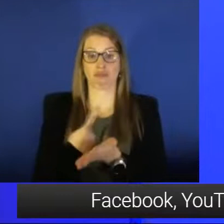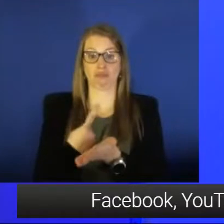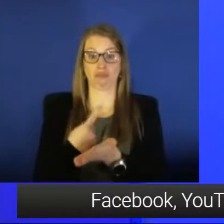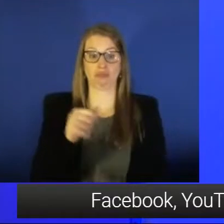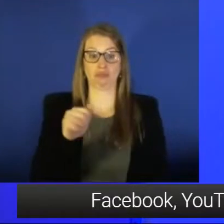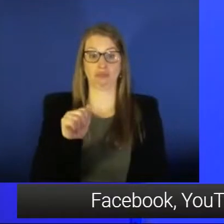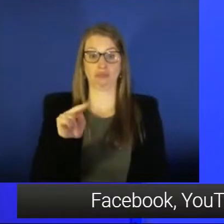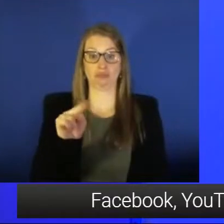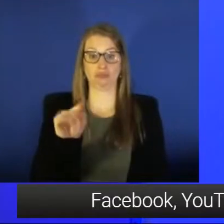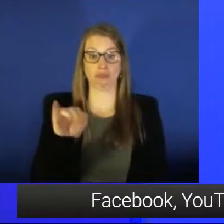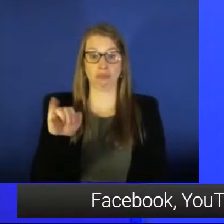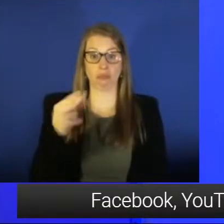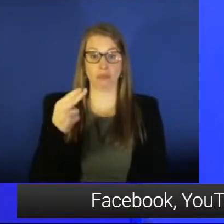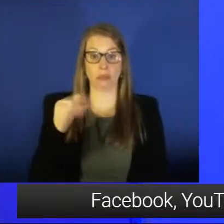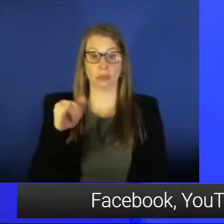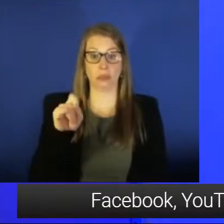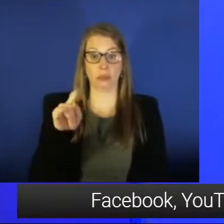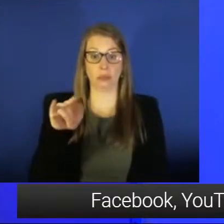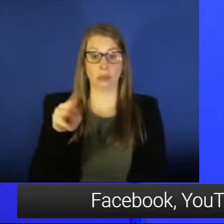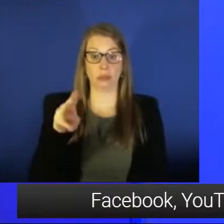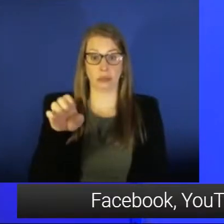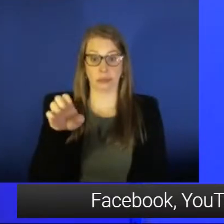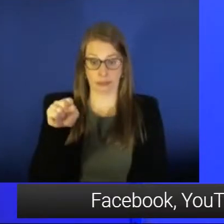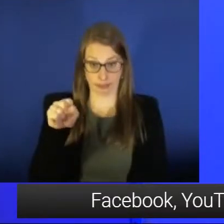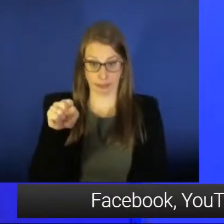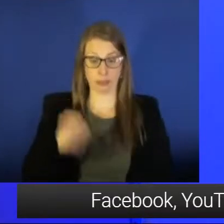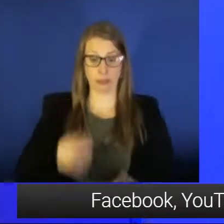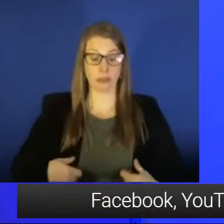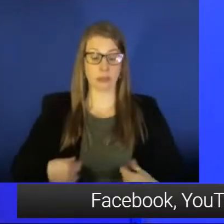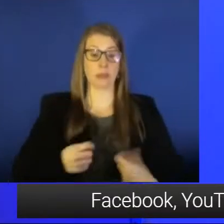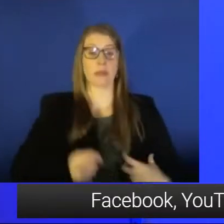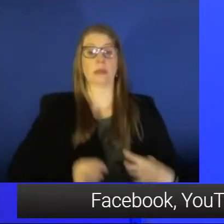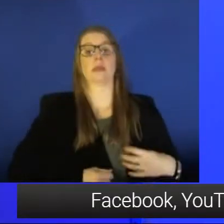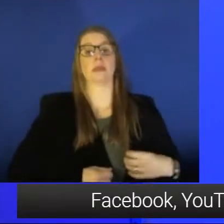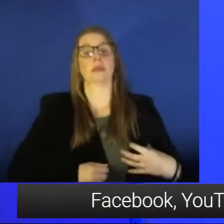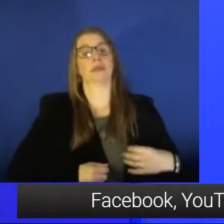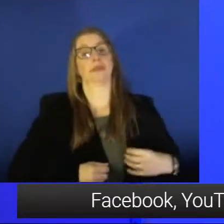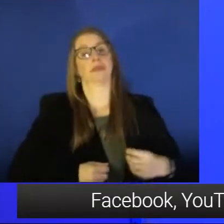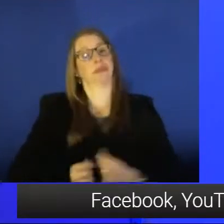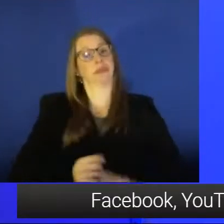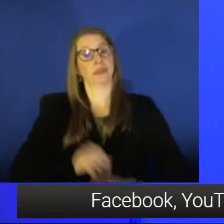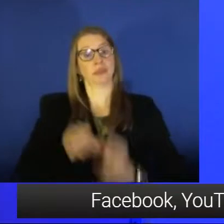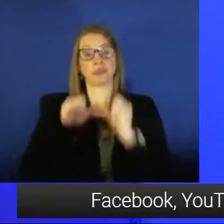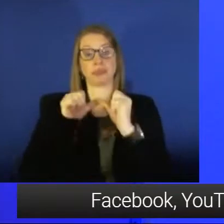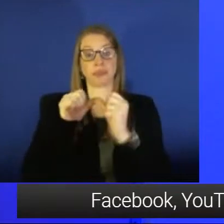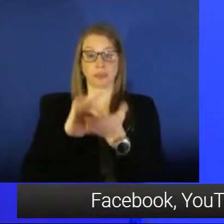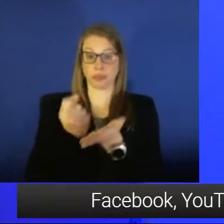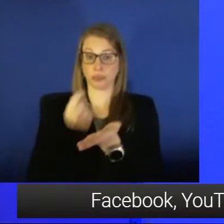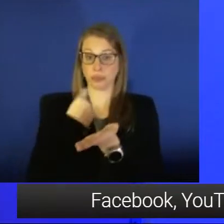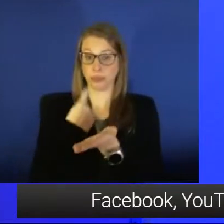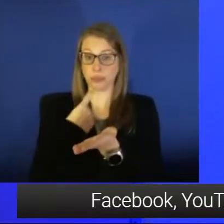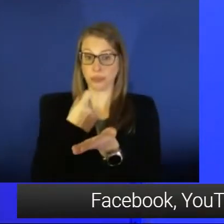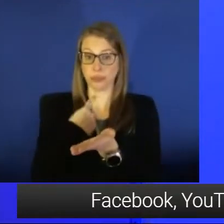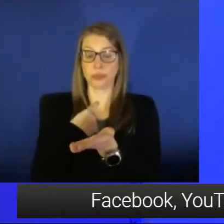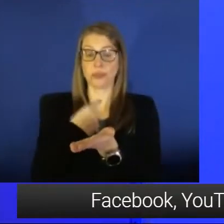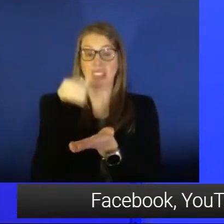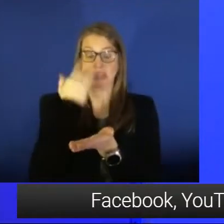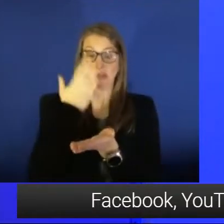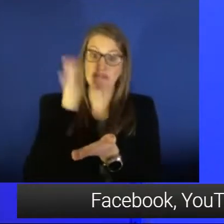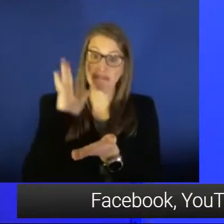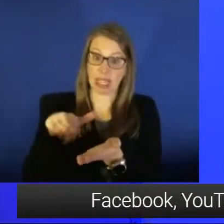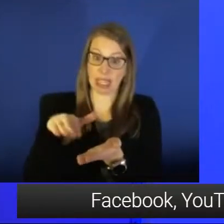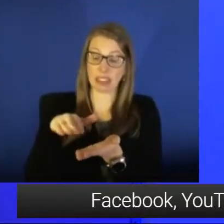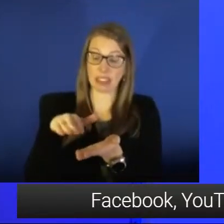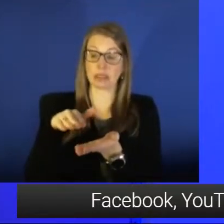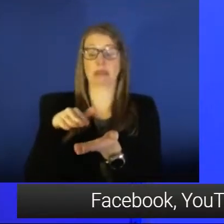antihistamines orally, and stay on them and stay persistent with them. And when it really gets bad, stay inside. I mean, we're going to